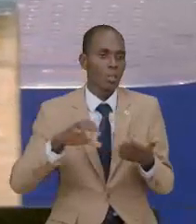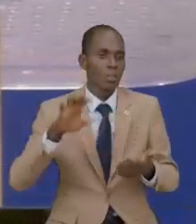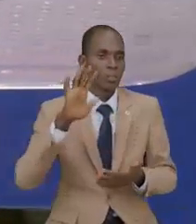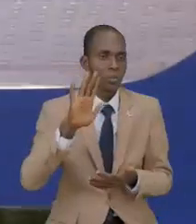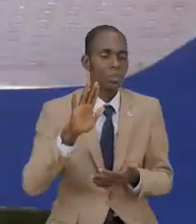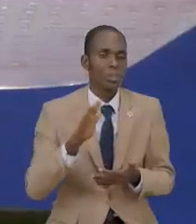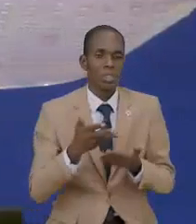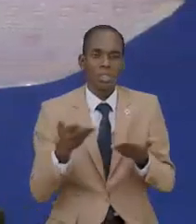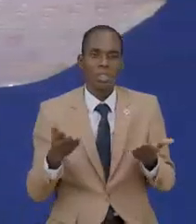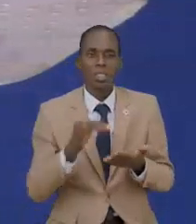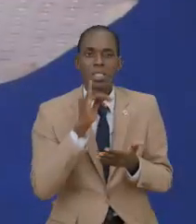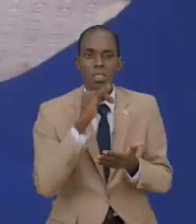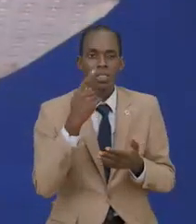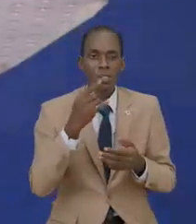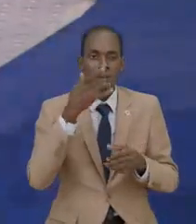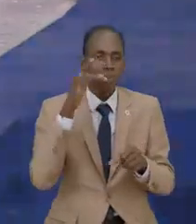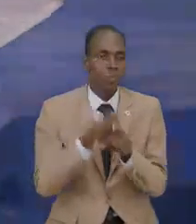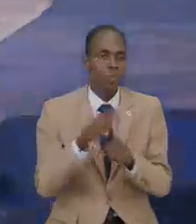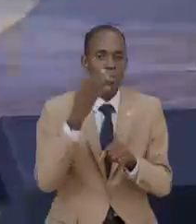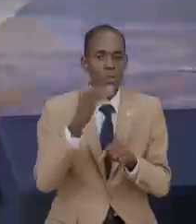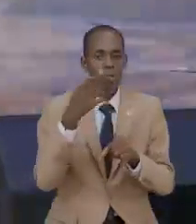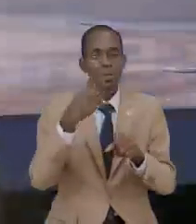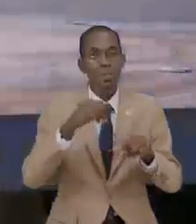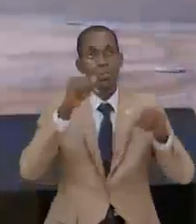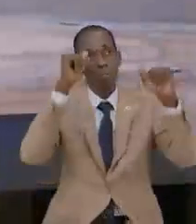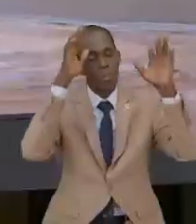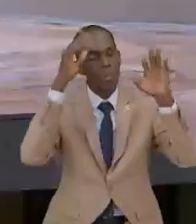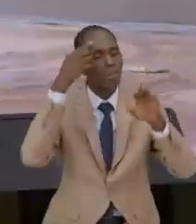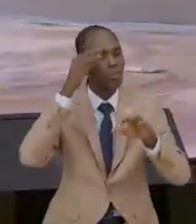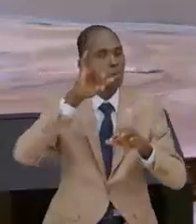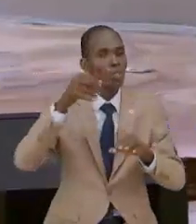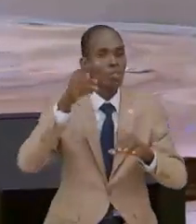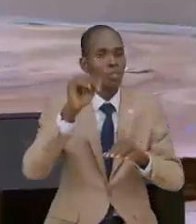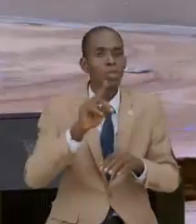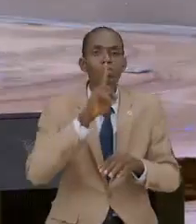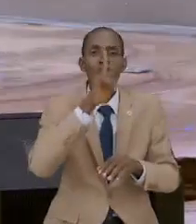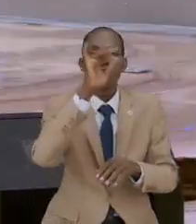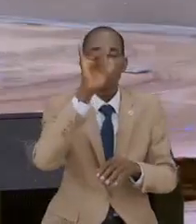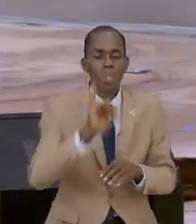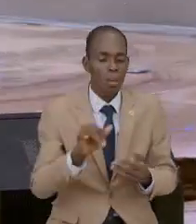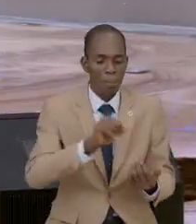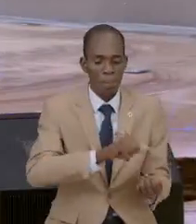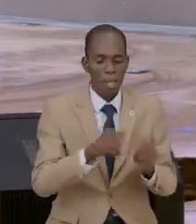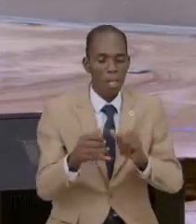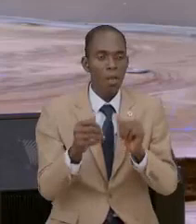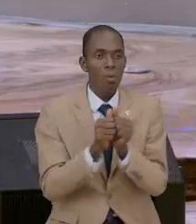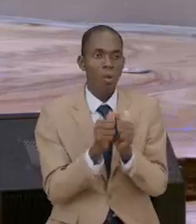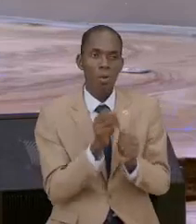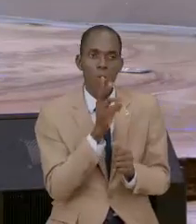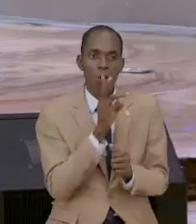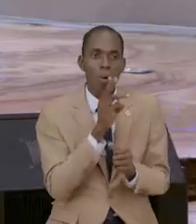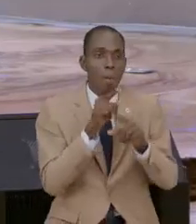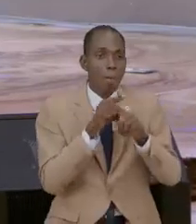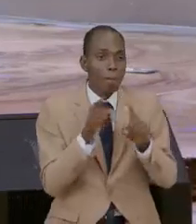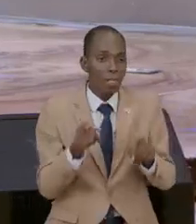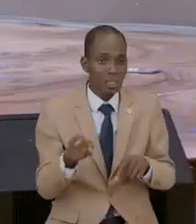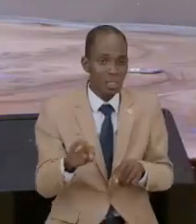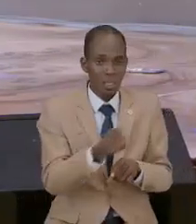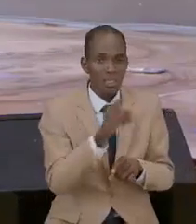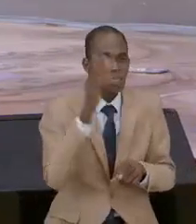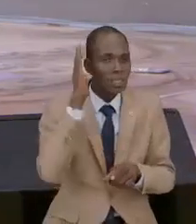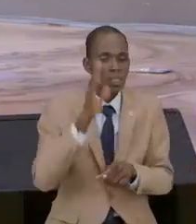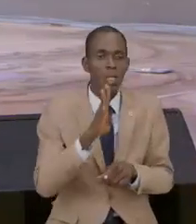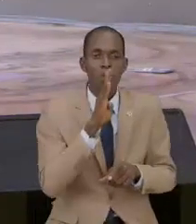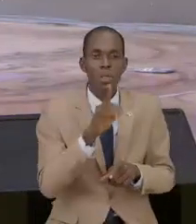is the promise of the Father. For John truly baptized with water, but ye shall